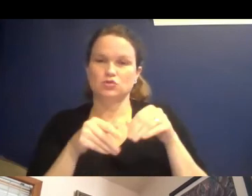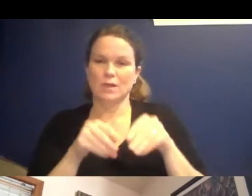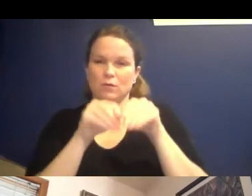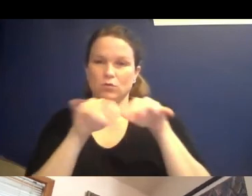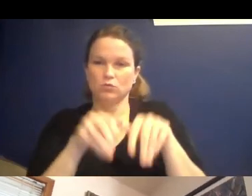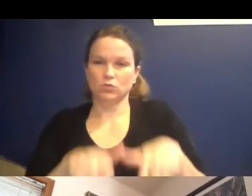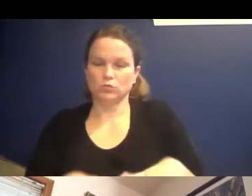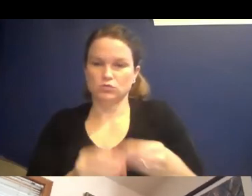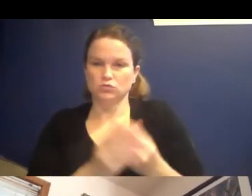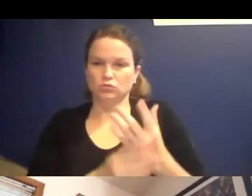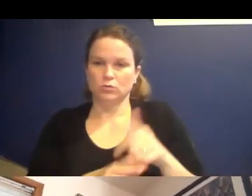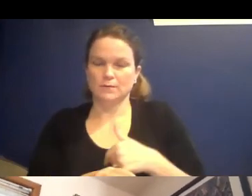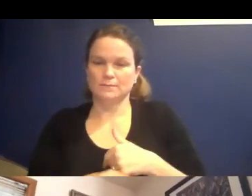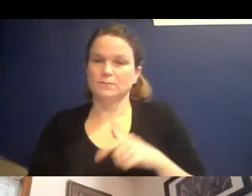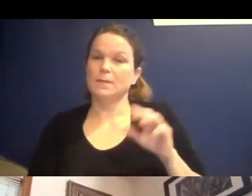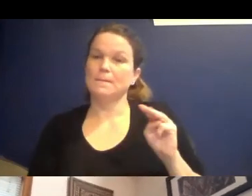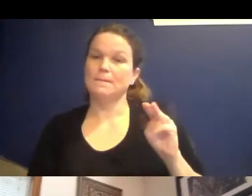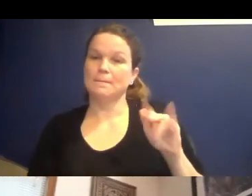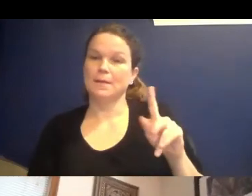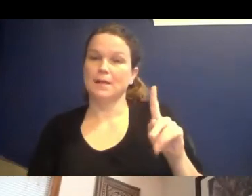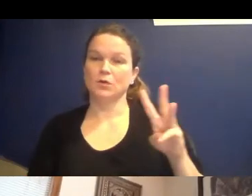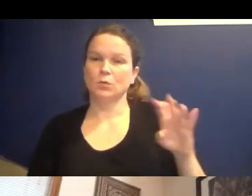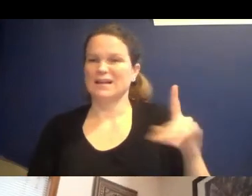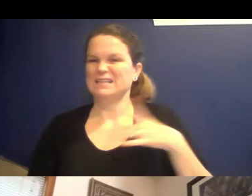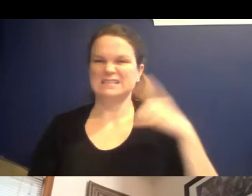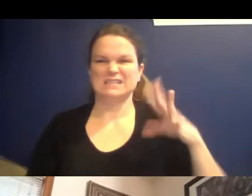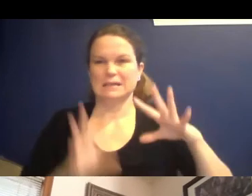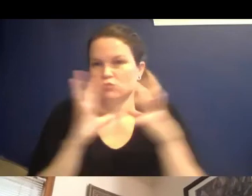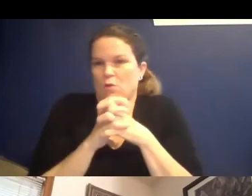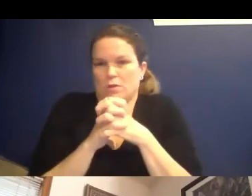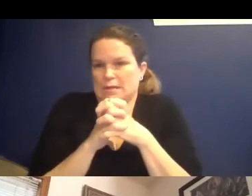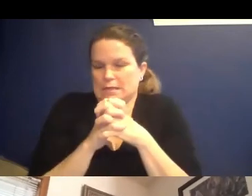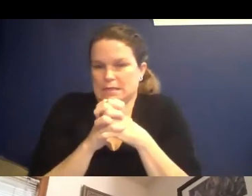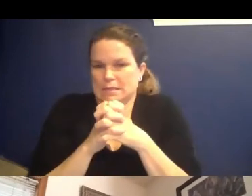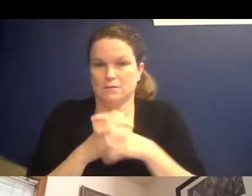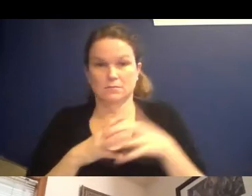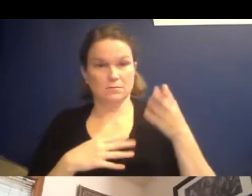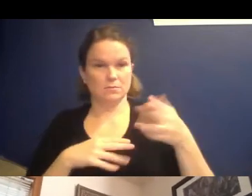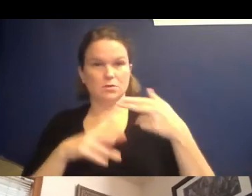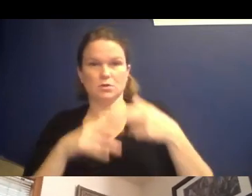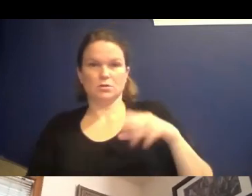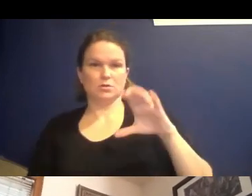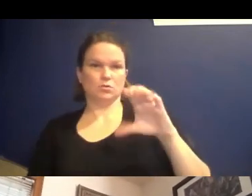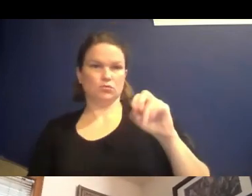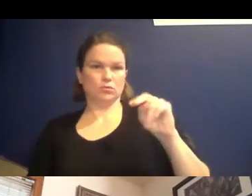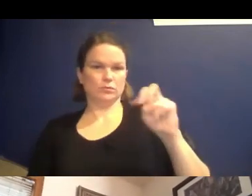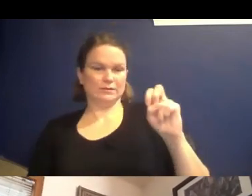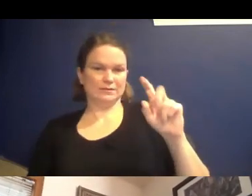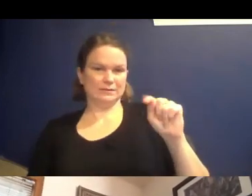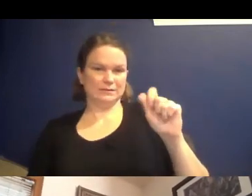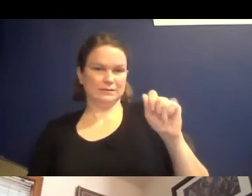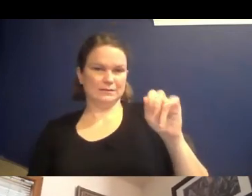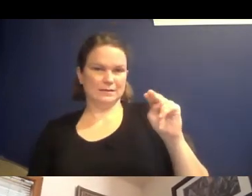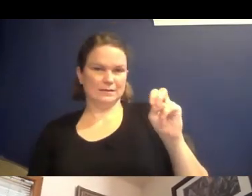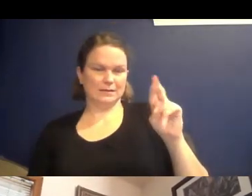long. Milkweed does not like to have crowded roots. What you see here is called cone containers, and